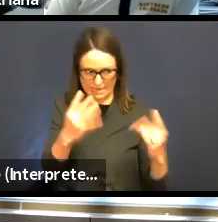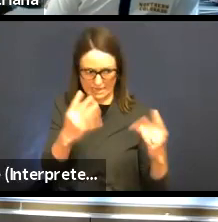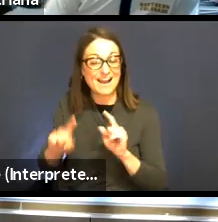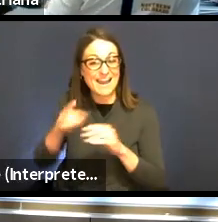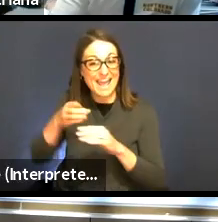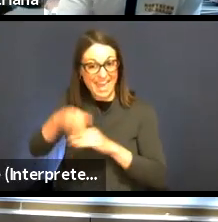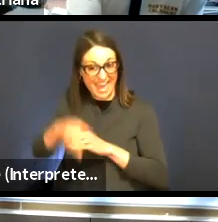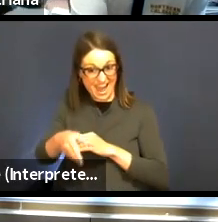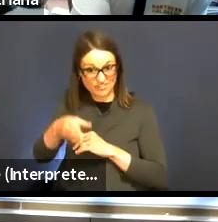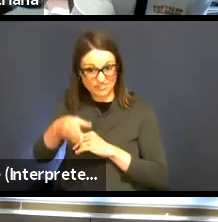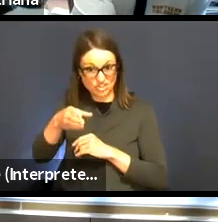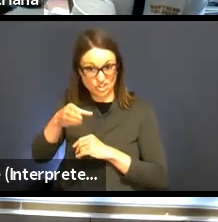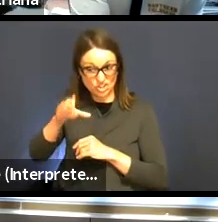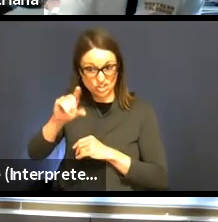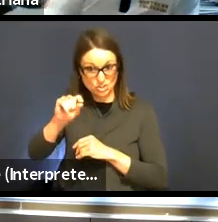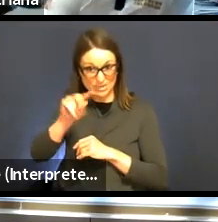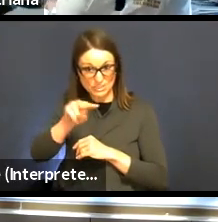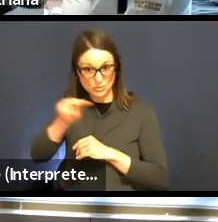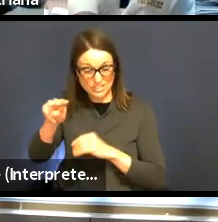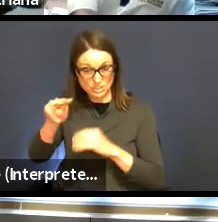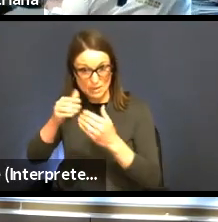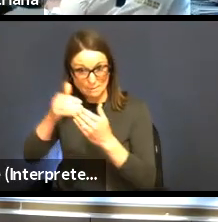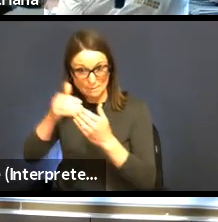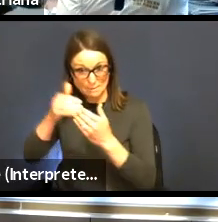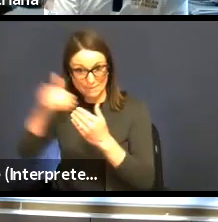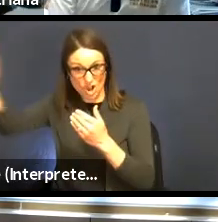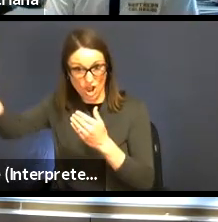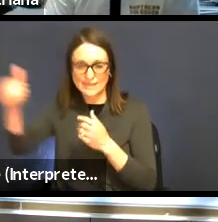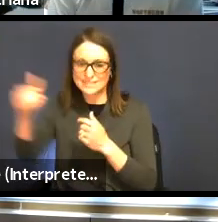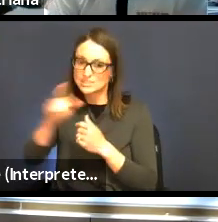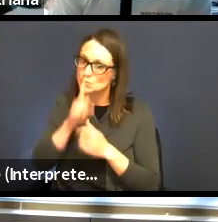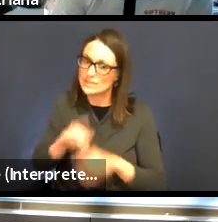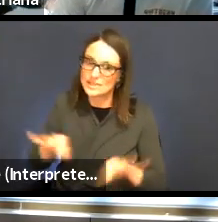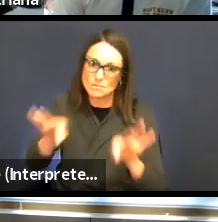of 2022 and beyond is really important because you have a wide